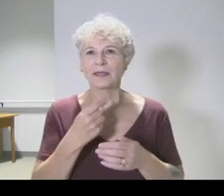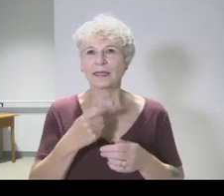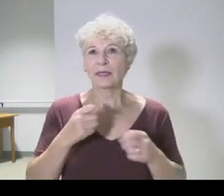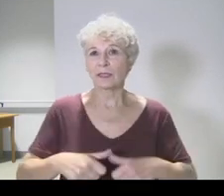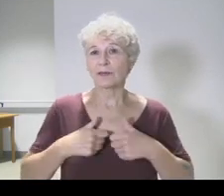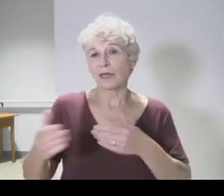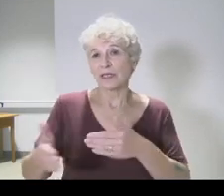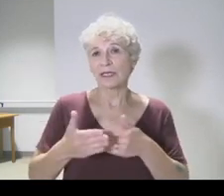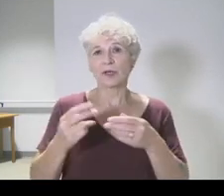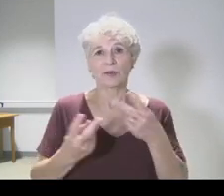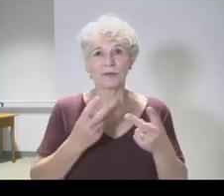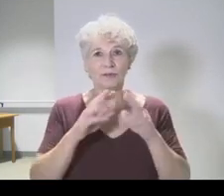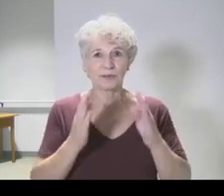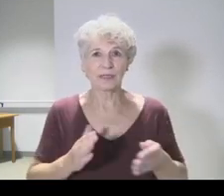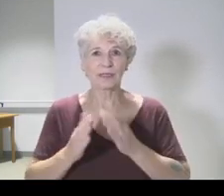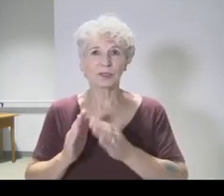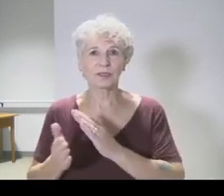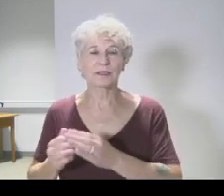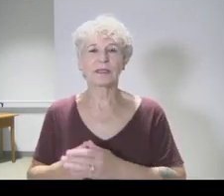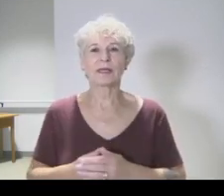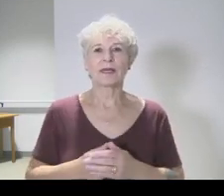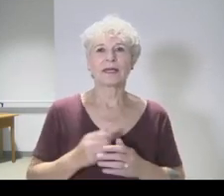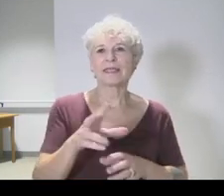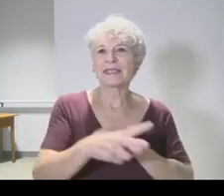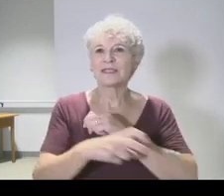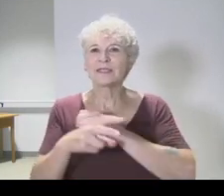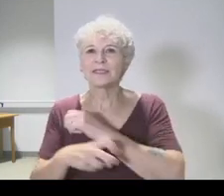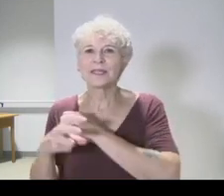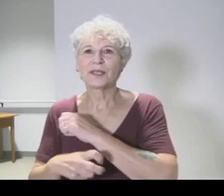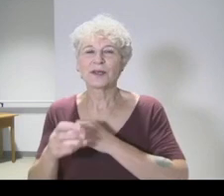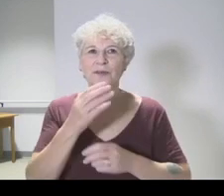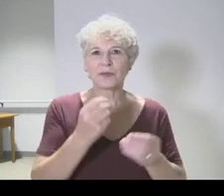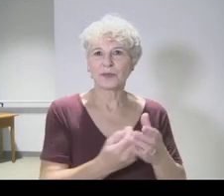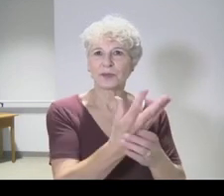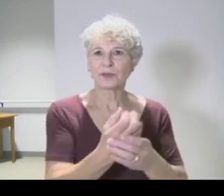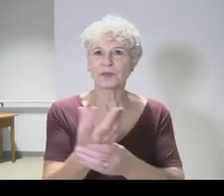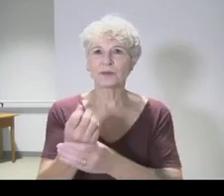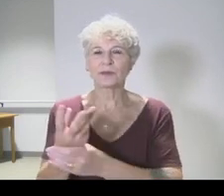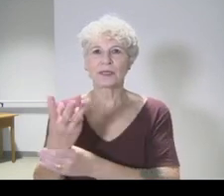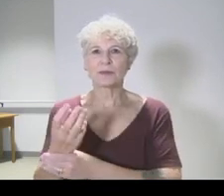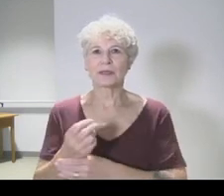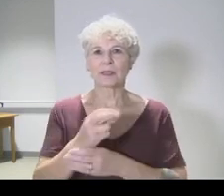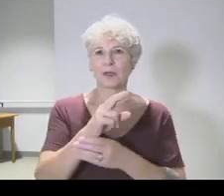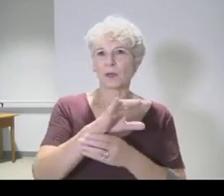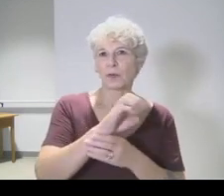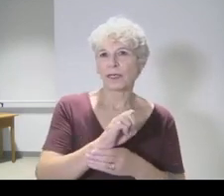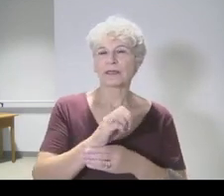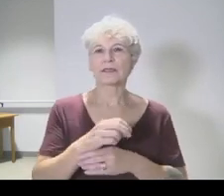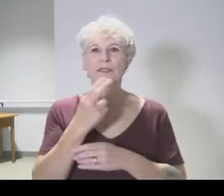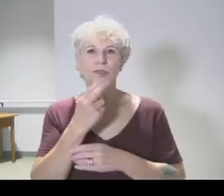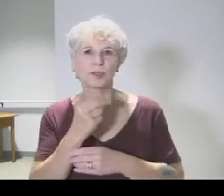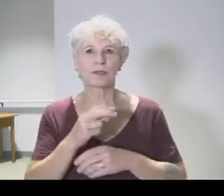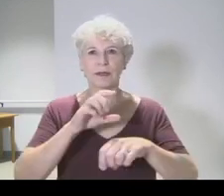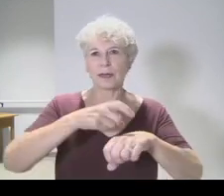dwellings, and can be found often raiding crops like wheat, rice, sugarcane,